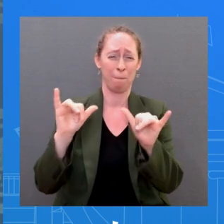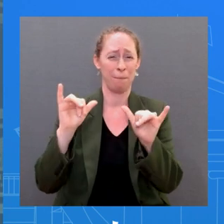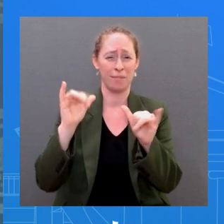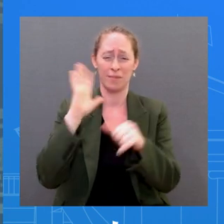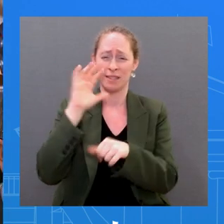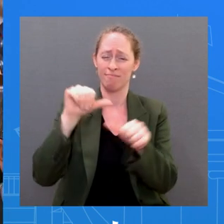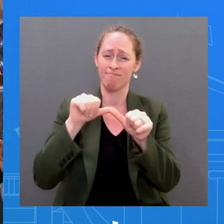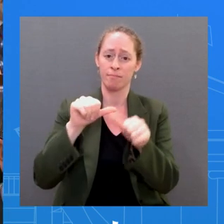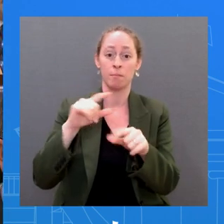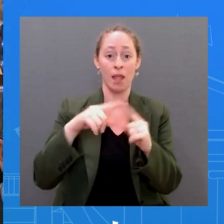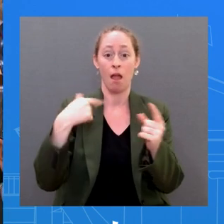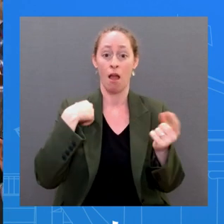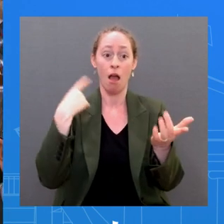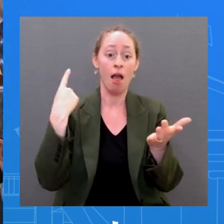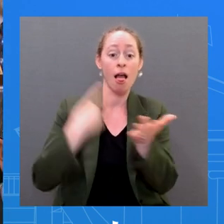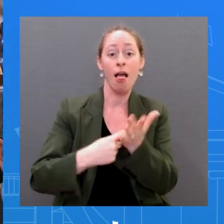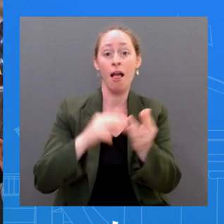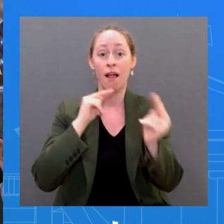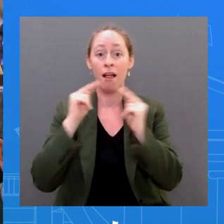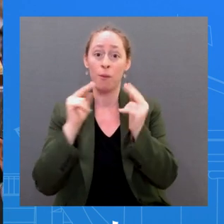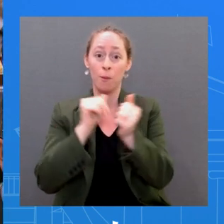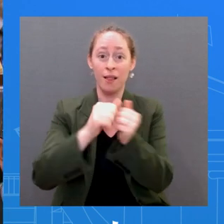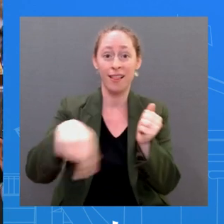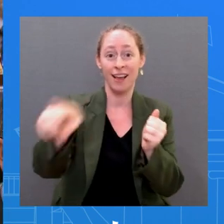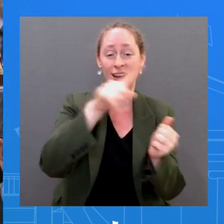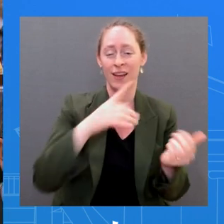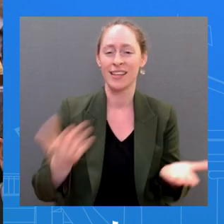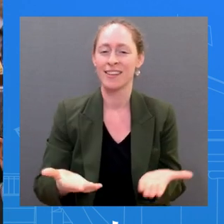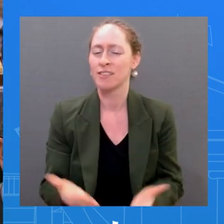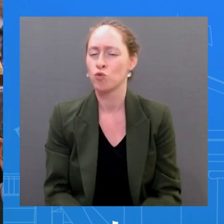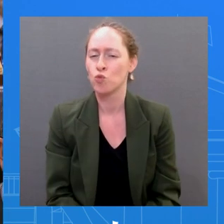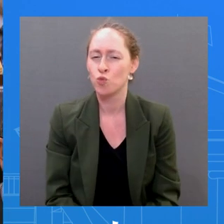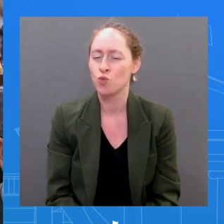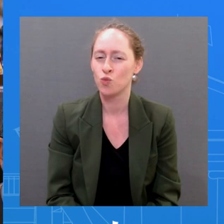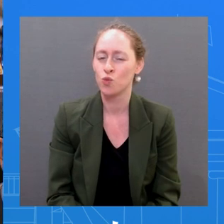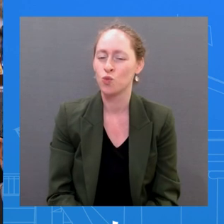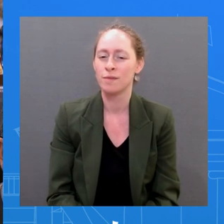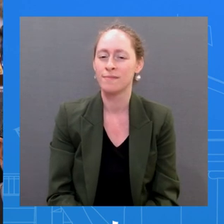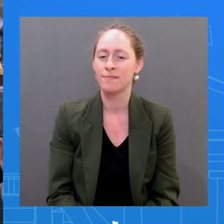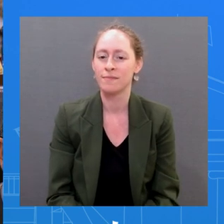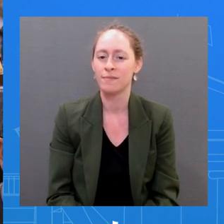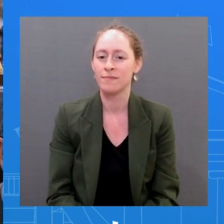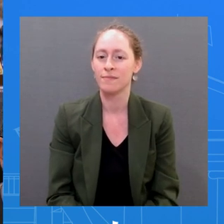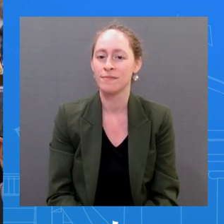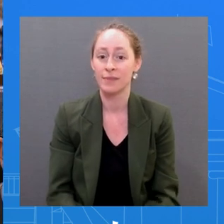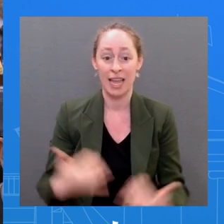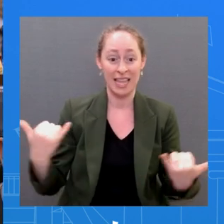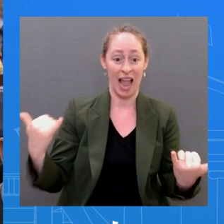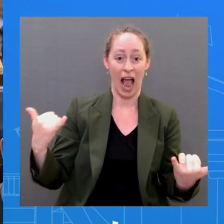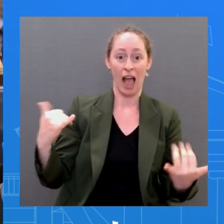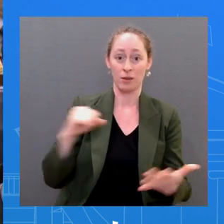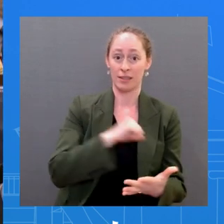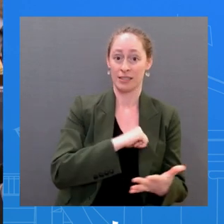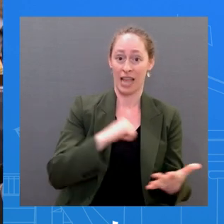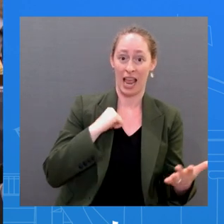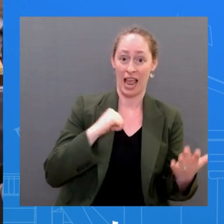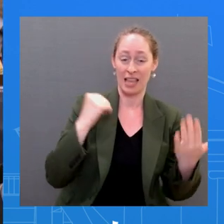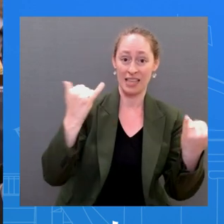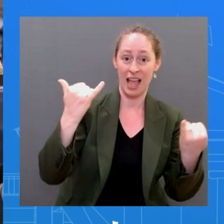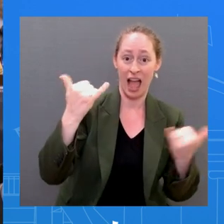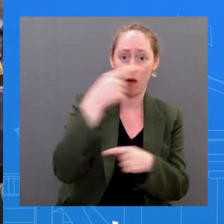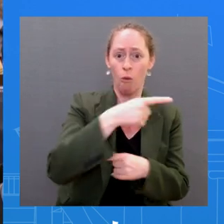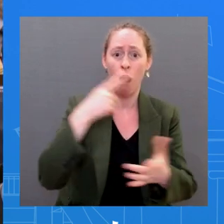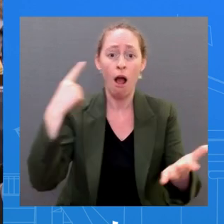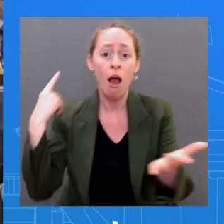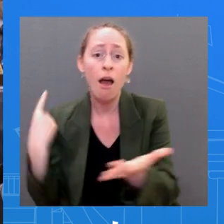Cornyn, in his public comments, was talking today on the Senate floor about really hardening doors at schools and these sort of items. If the package only has that